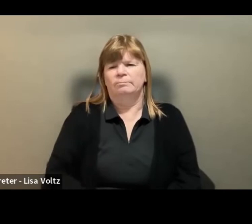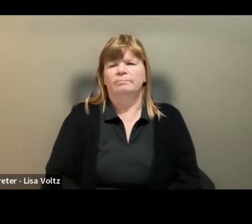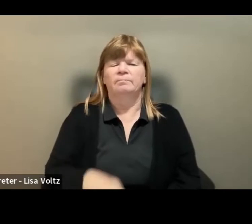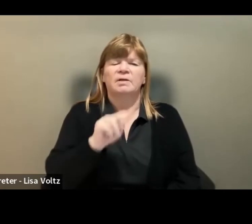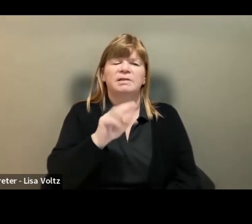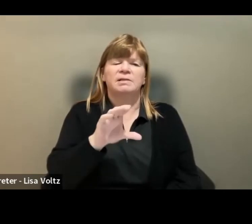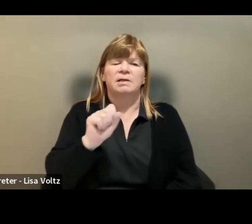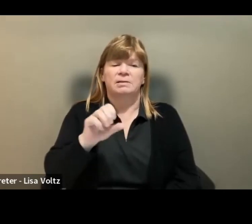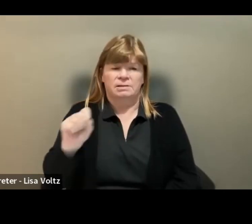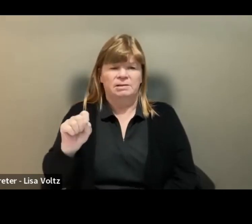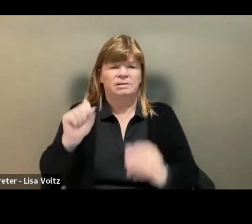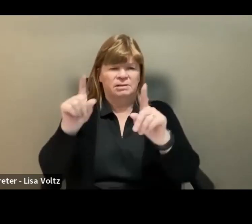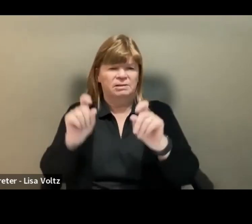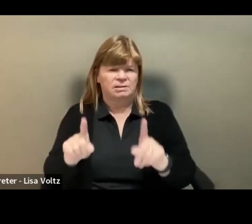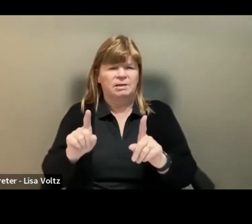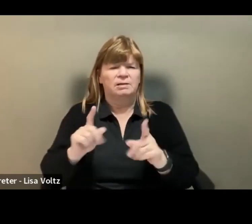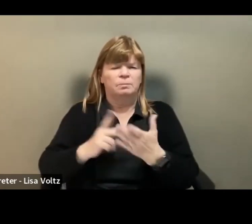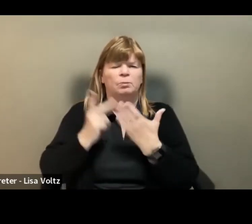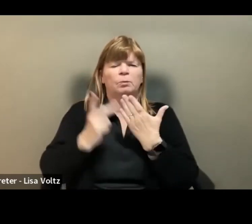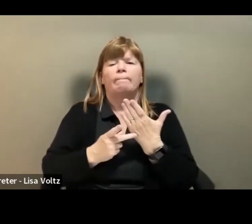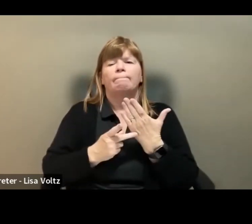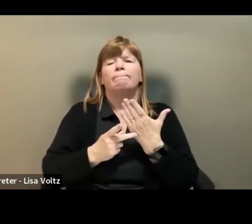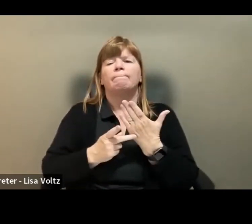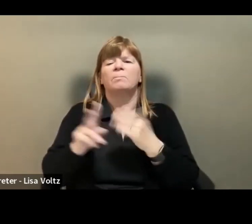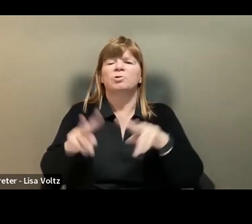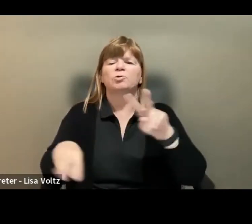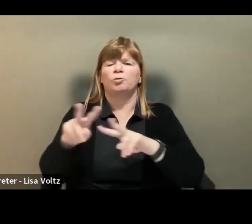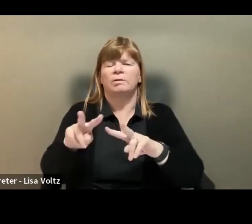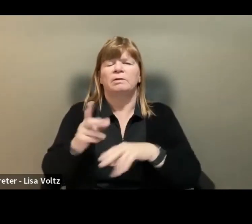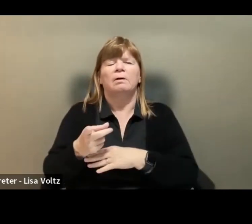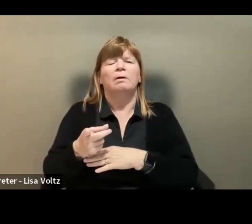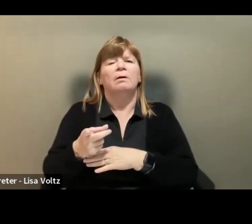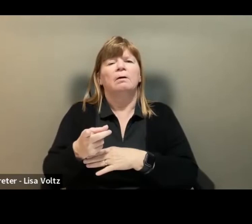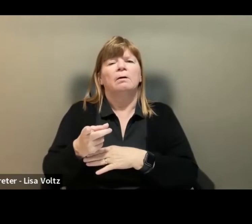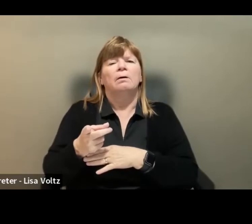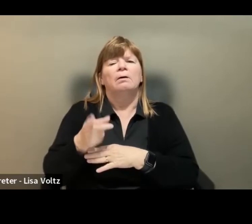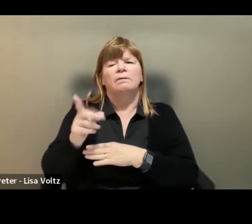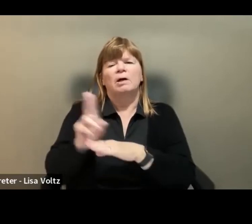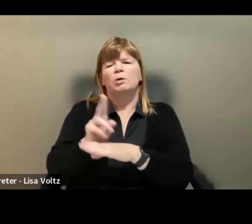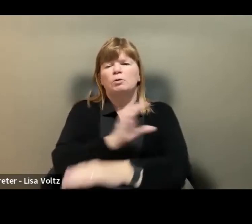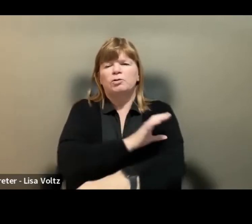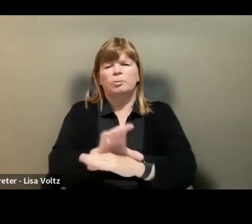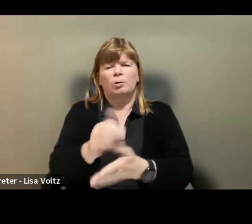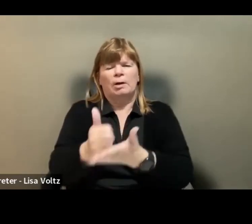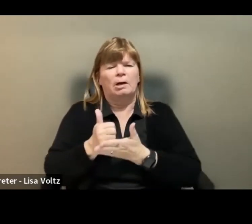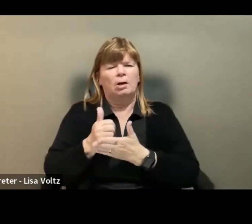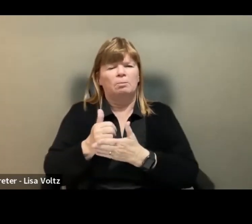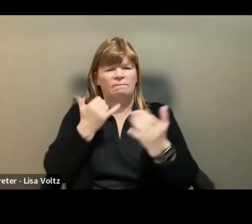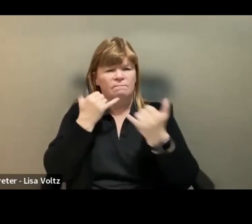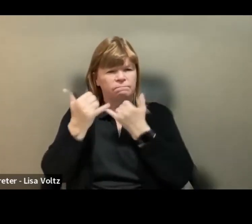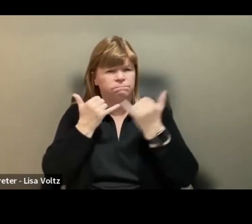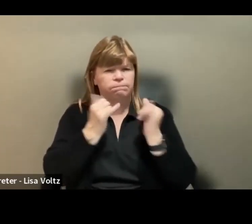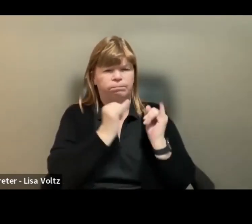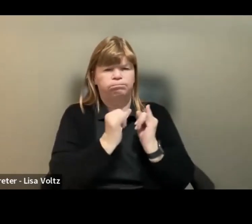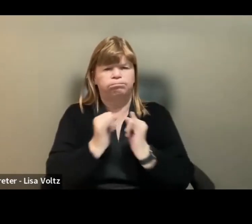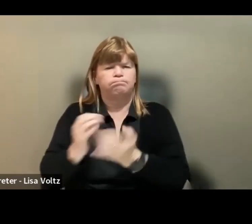NCSS pilot, National Concussion System Surveillance System pilot, used computer-assisted telephone interviewing, and it